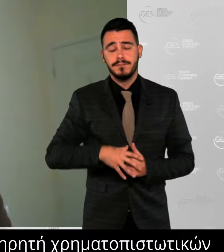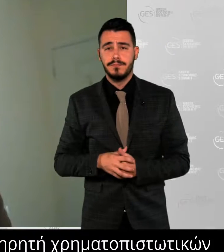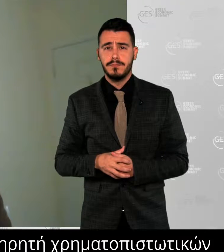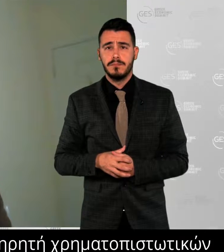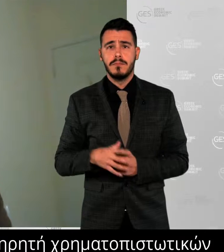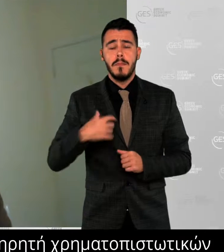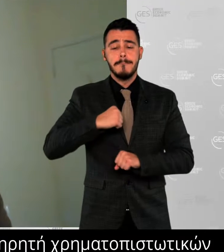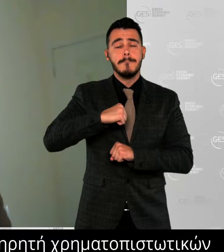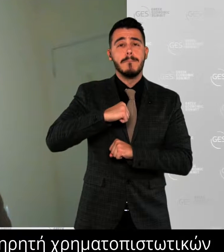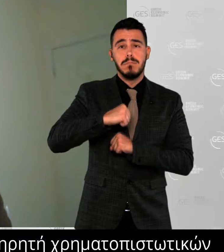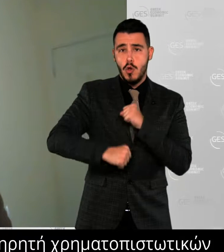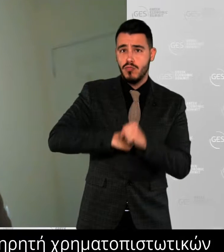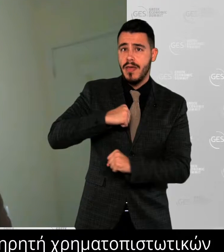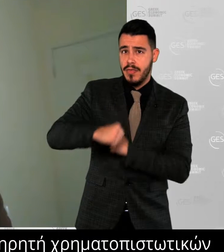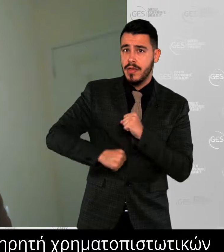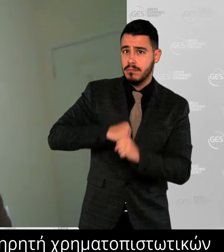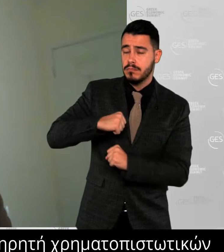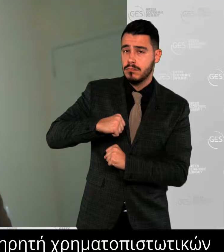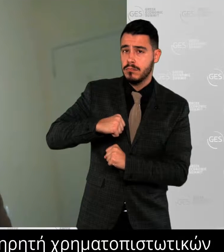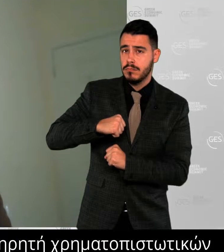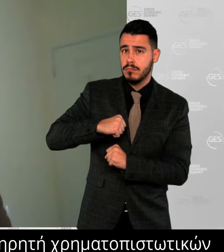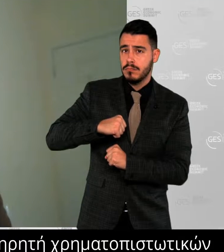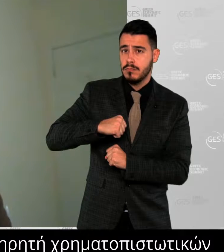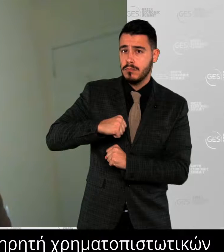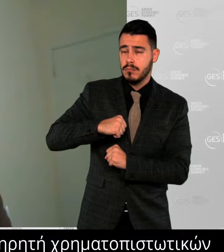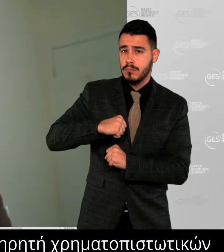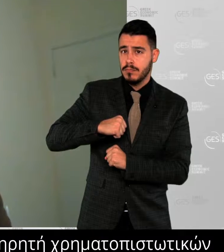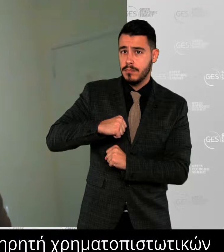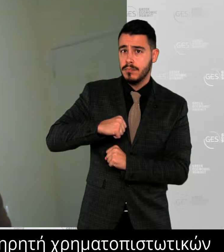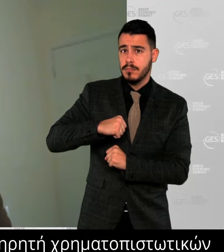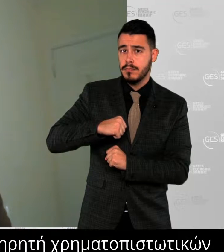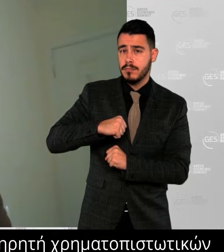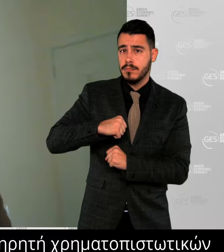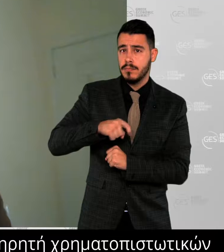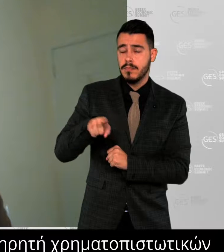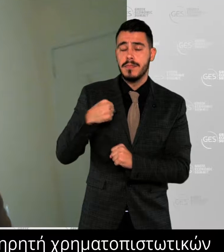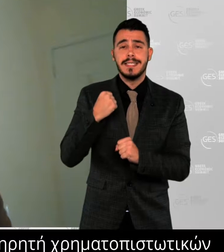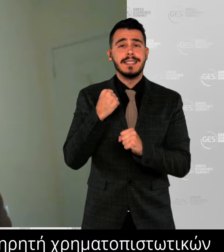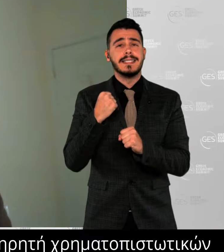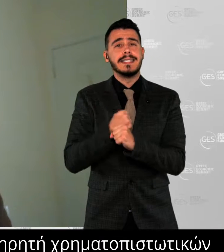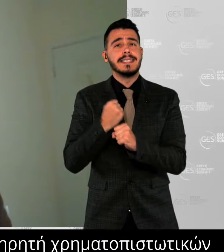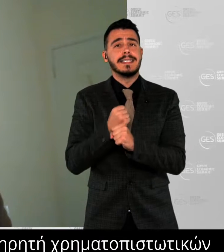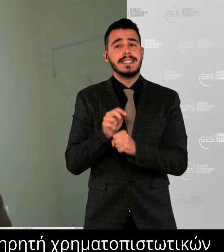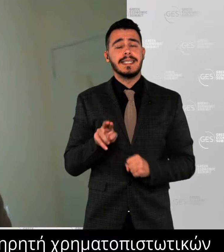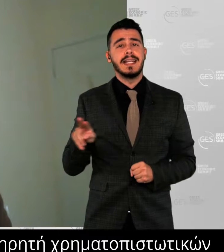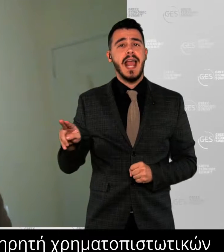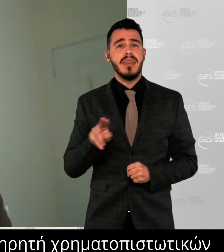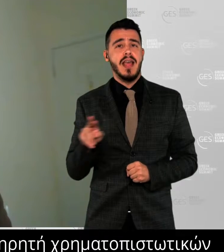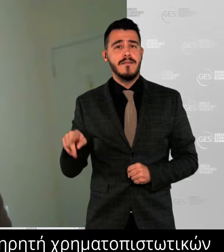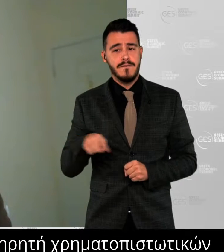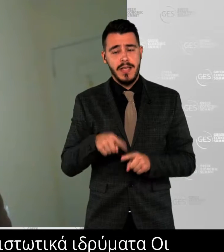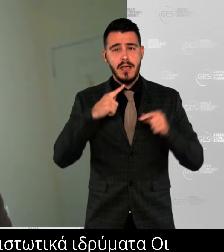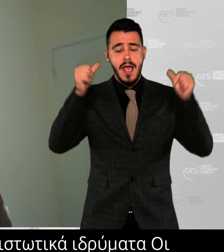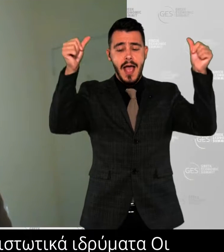finance sector together. Many may have heard of Mike Carney's announcement at COP26 that the alliances collectively represented